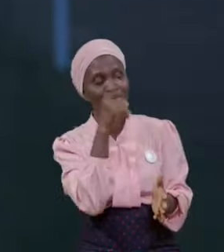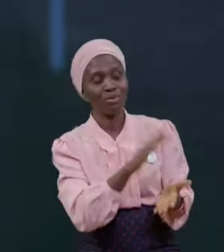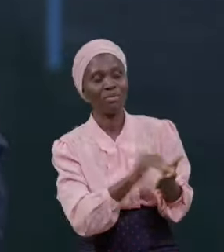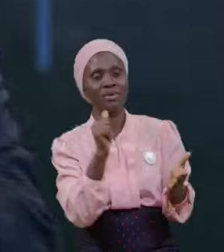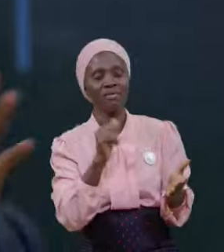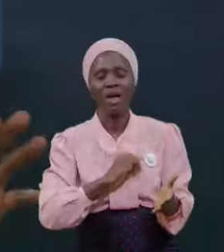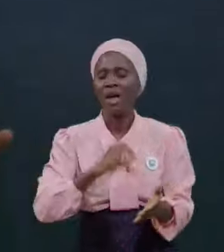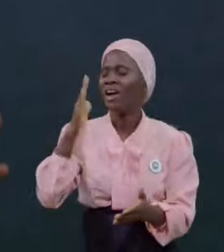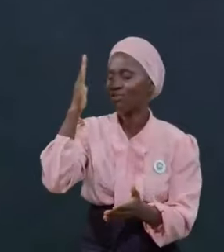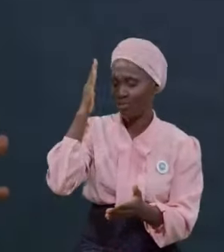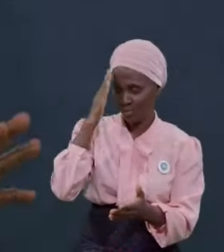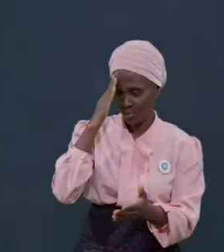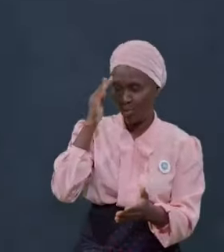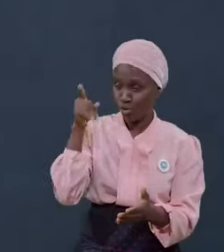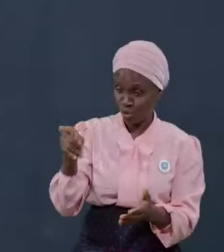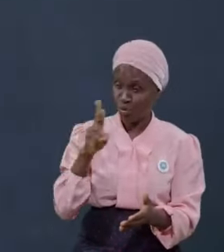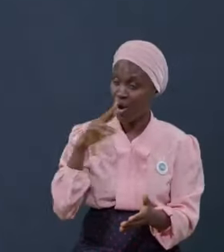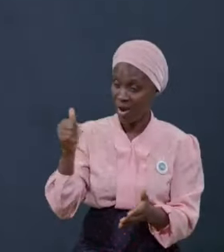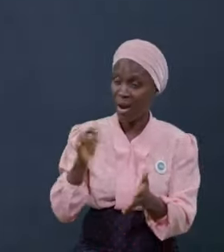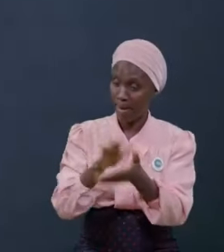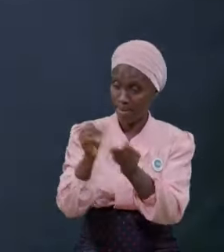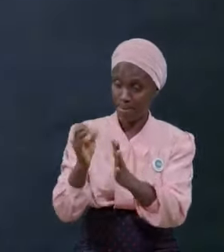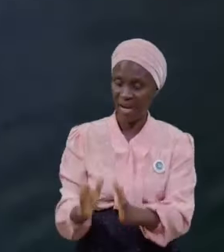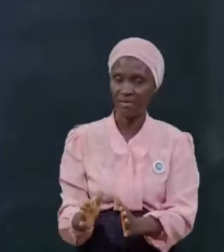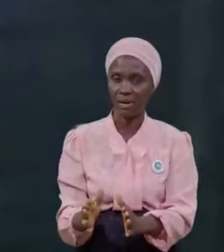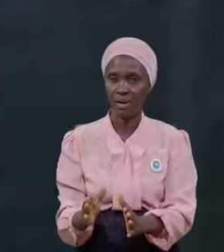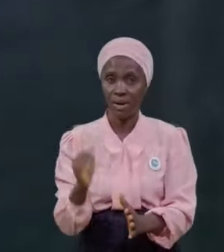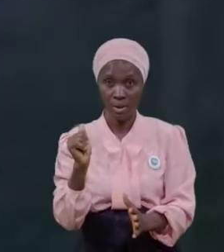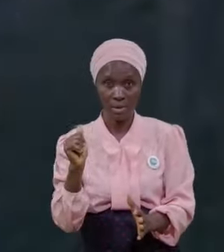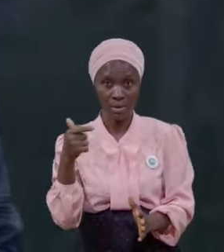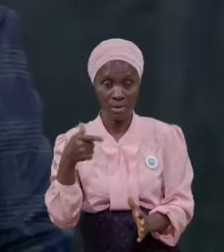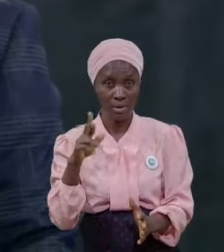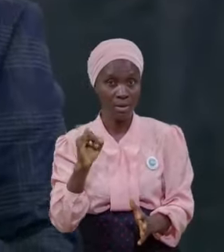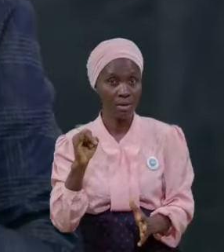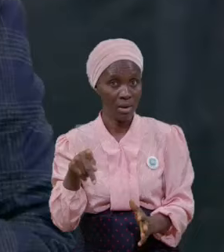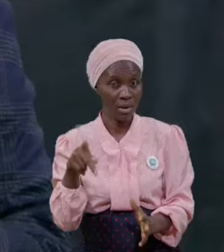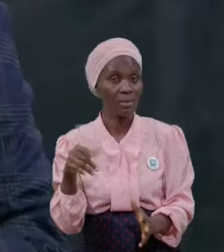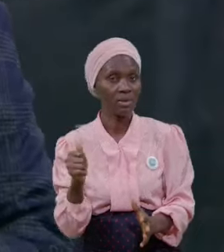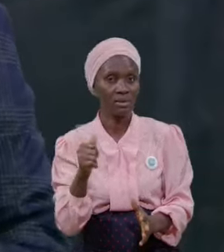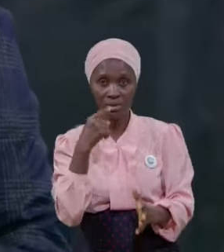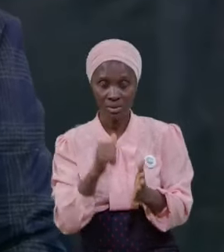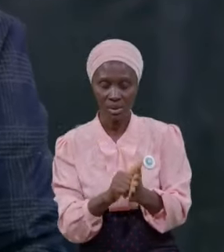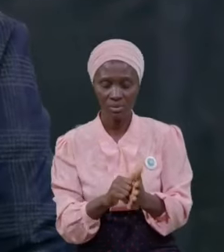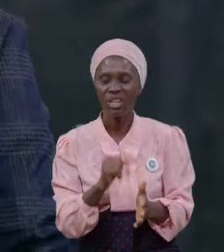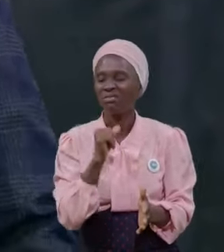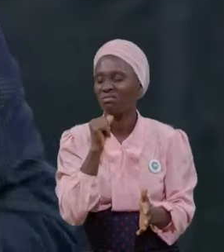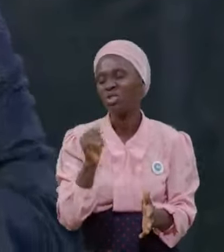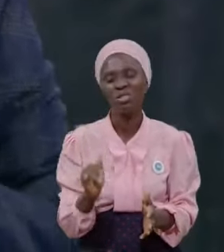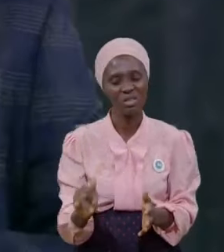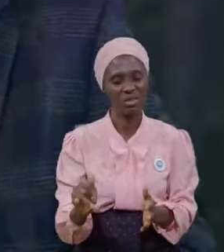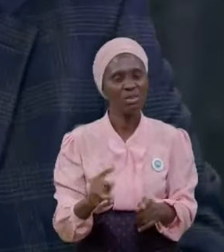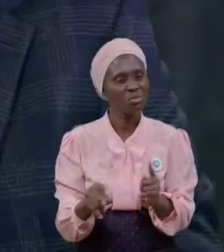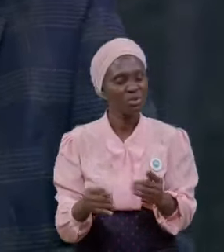believer. Agrippa said, not yet. Almost thou persuadest me to